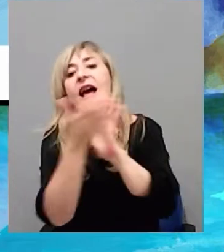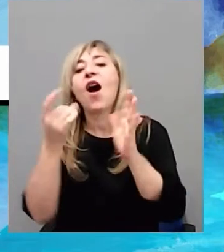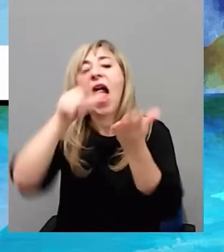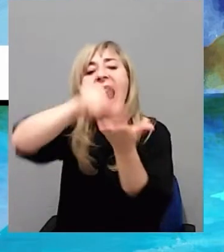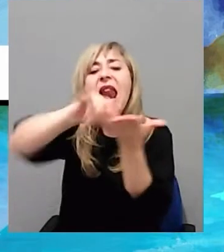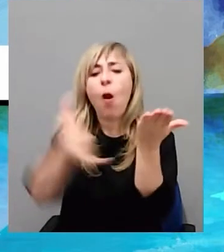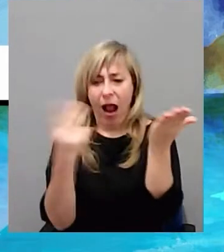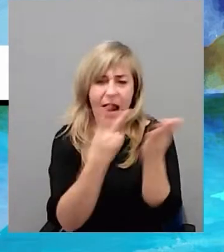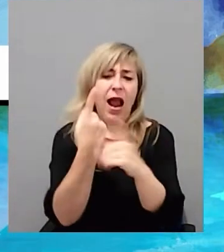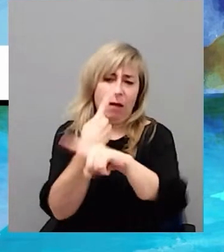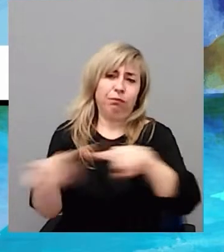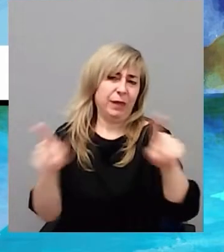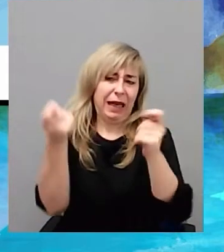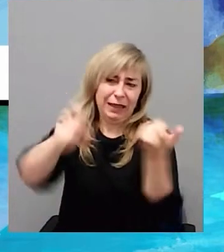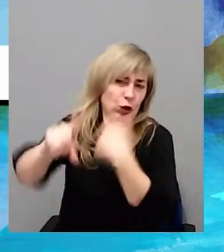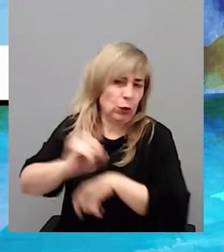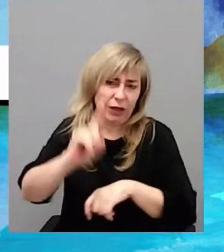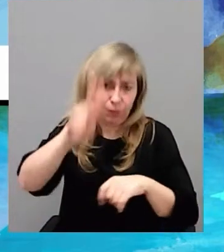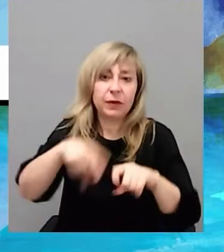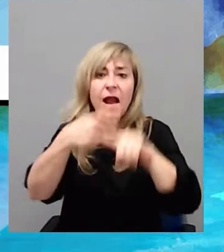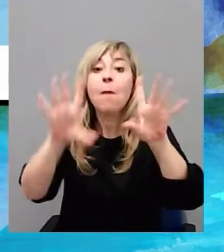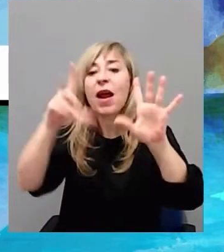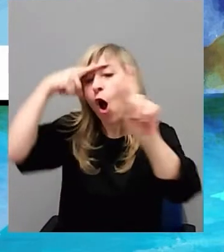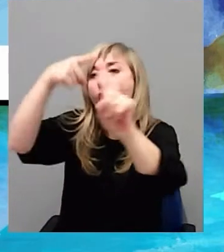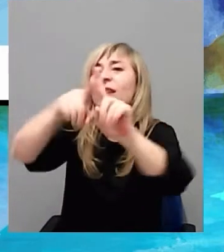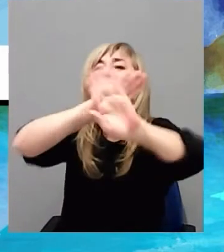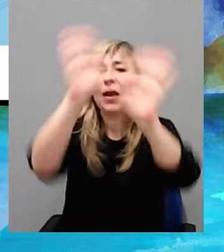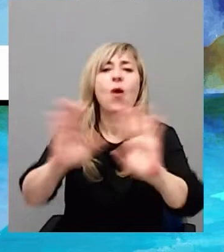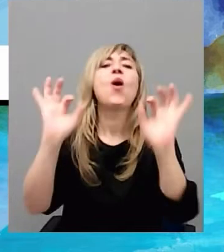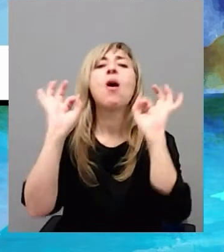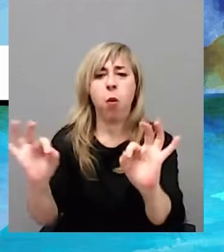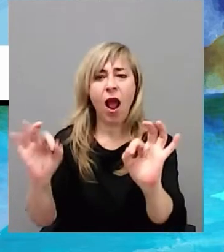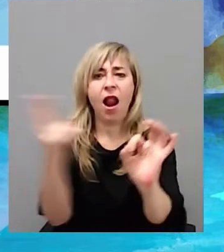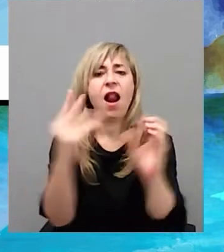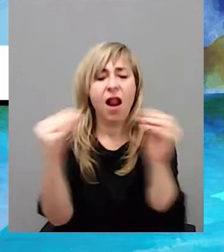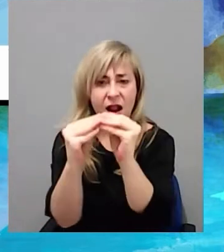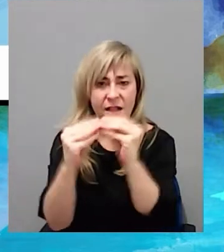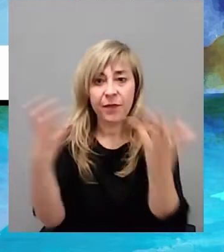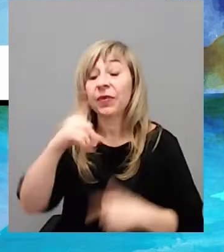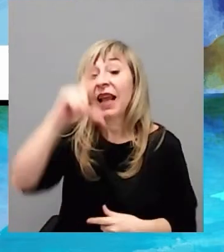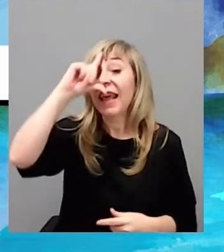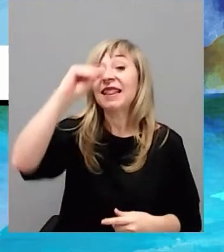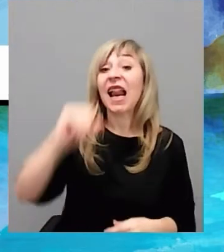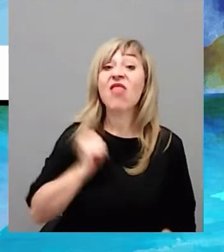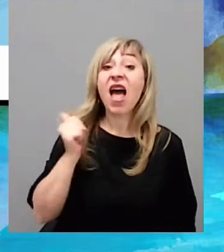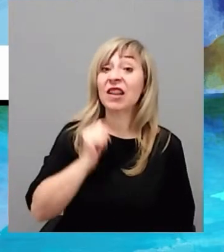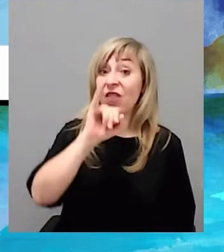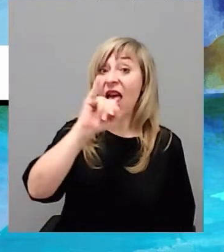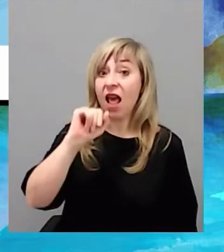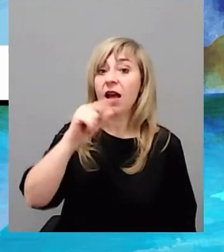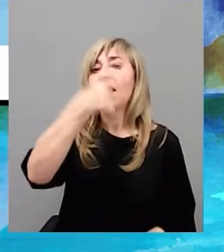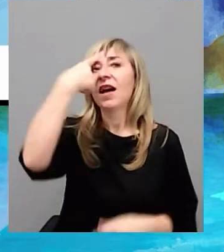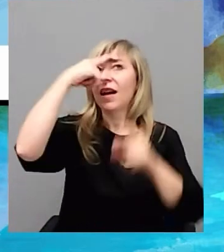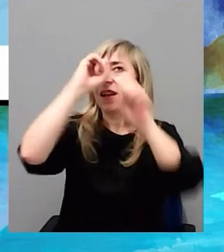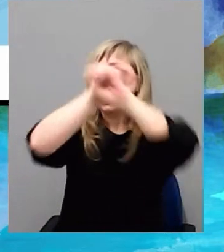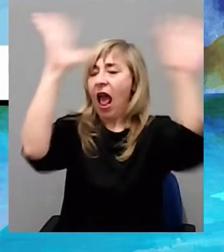It's a different language, but the objectives are very similar. Now, when artificial intelligence knows what a